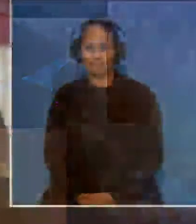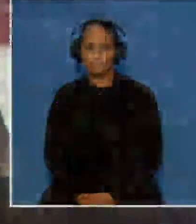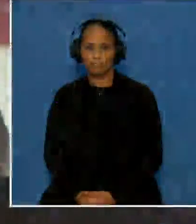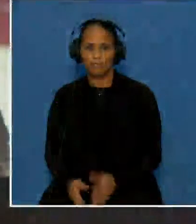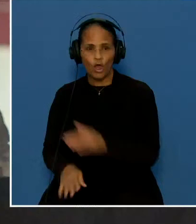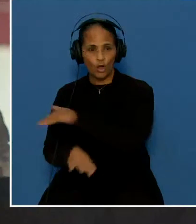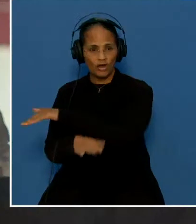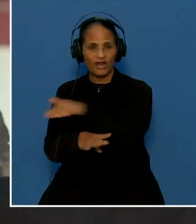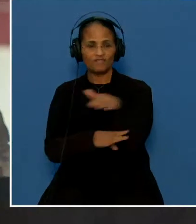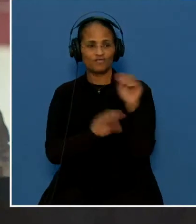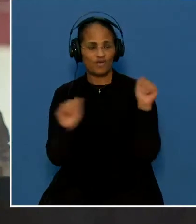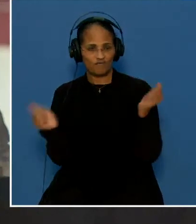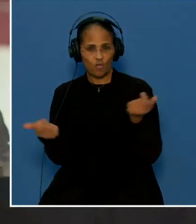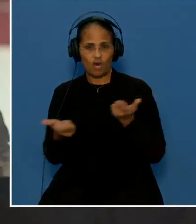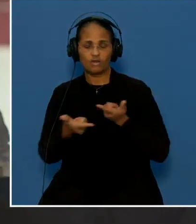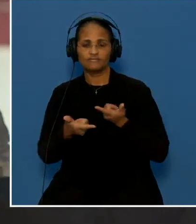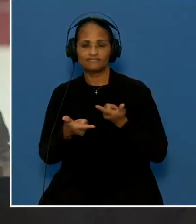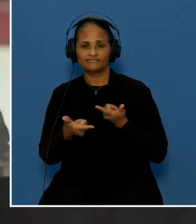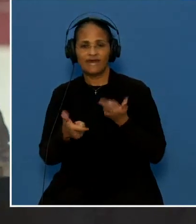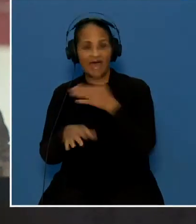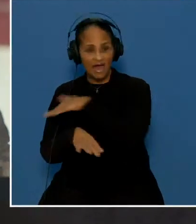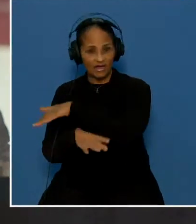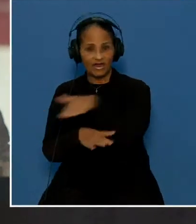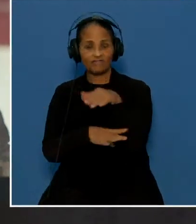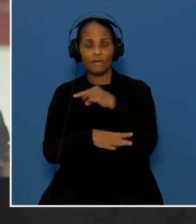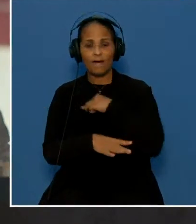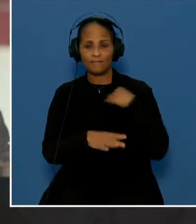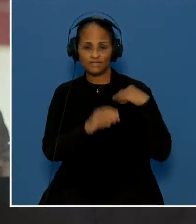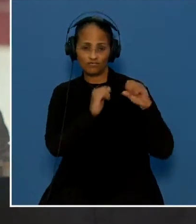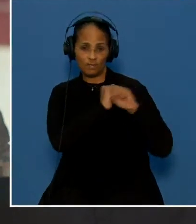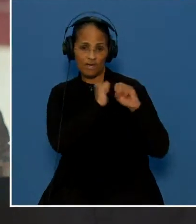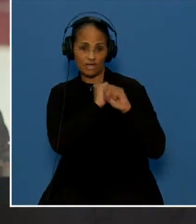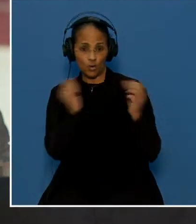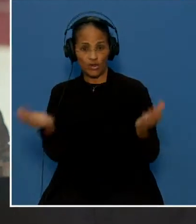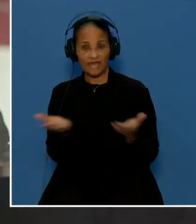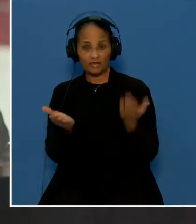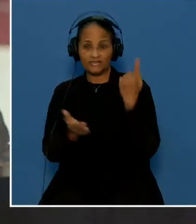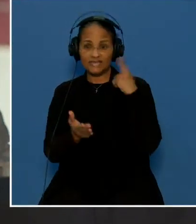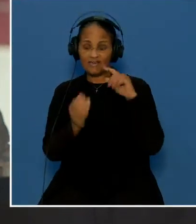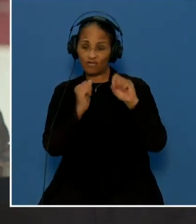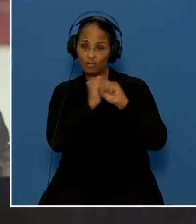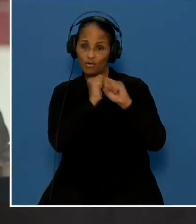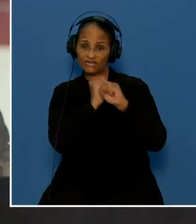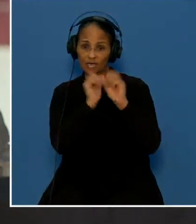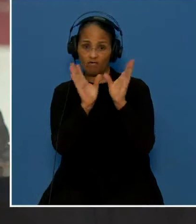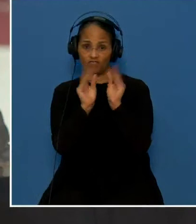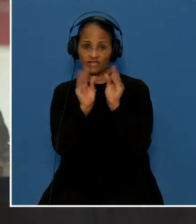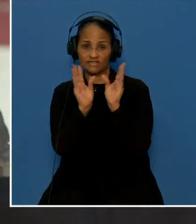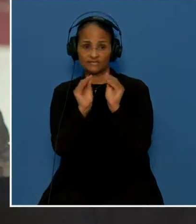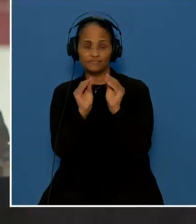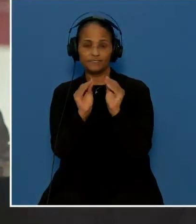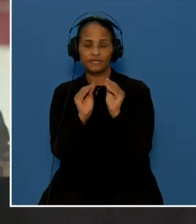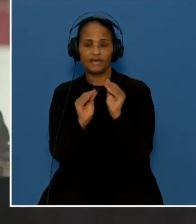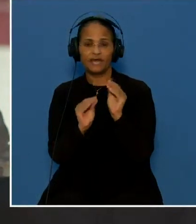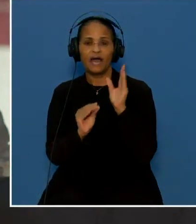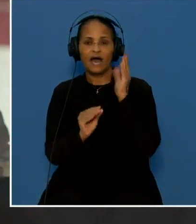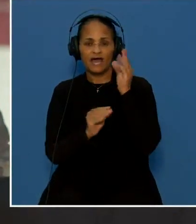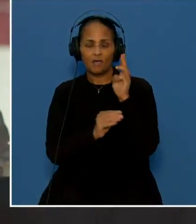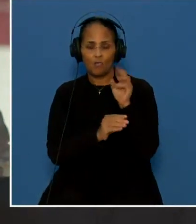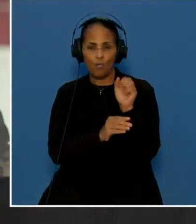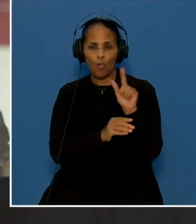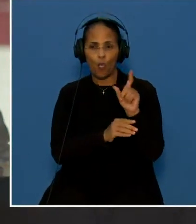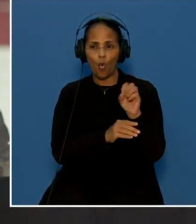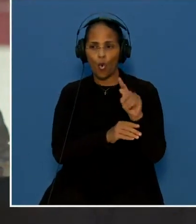Good afternoon, everyone, and good afternoon, members of the media who are here today for this press conference. I am Walter Roban, the